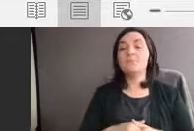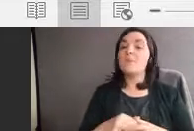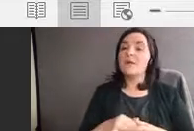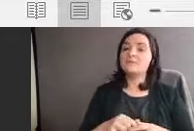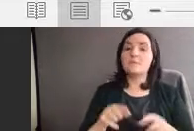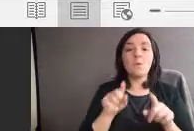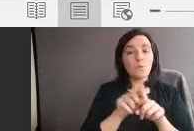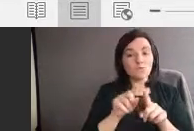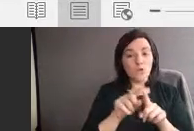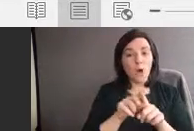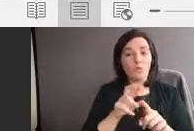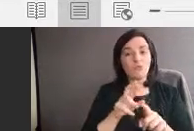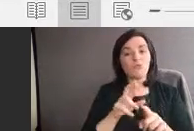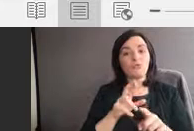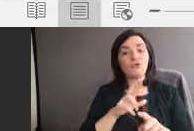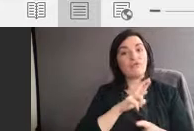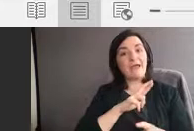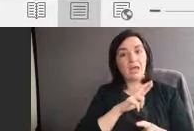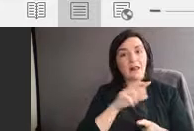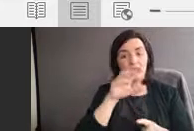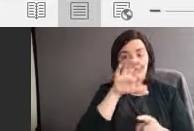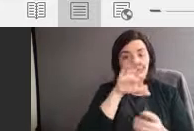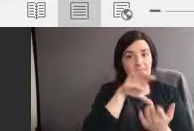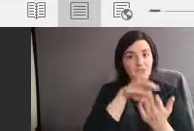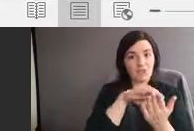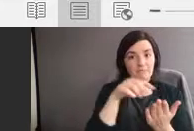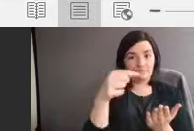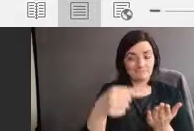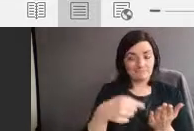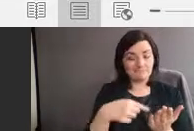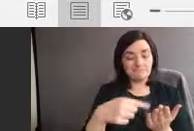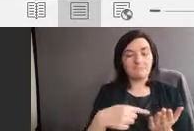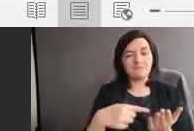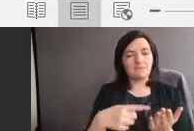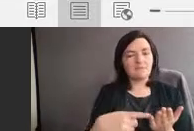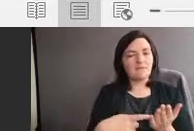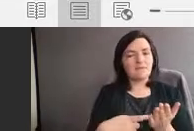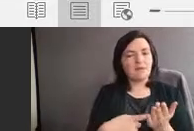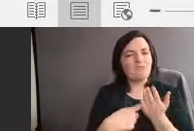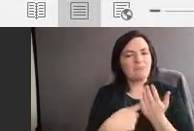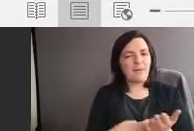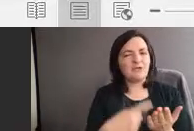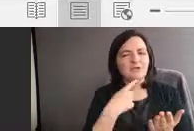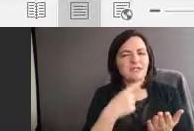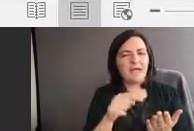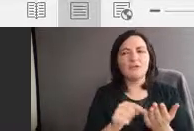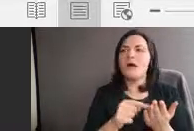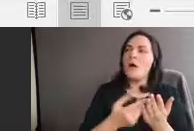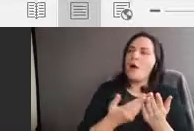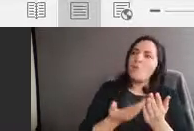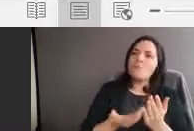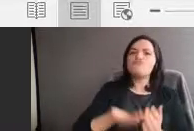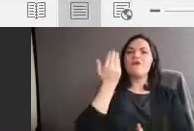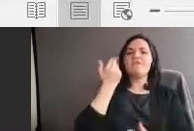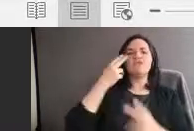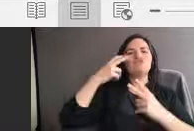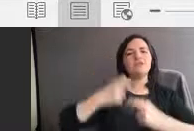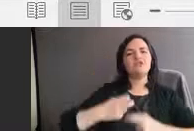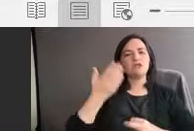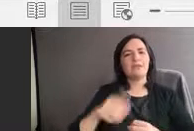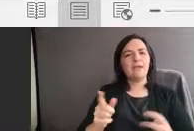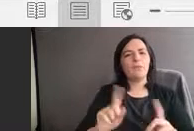within the rationale, I recommend you look at what the previous research is into this area